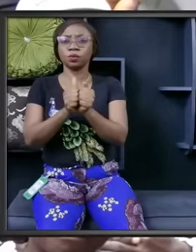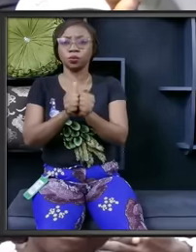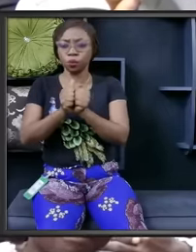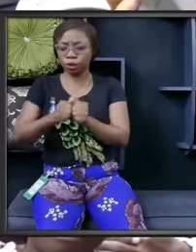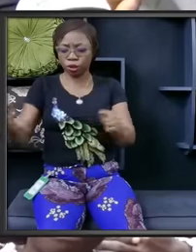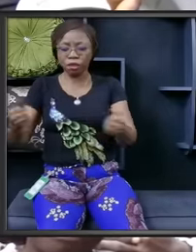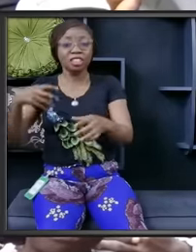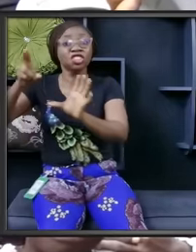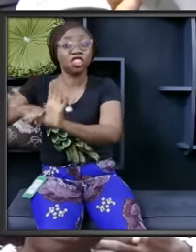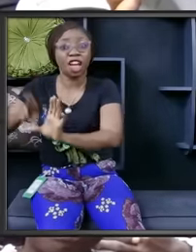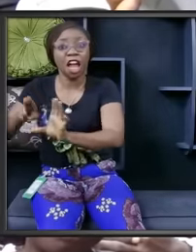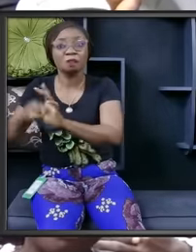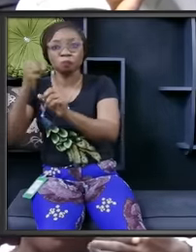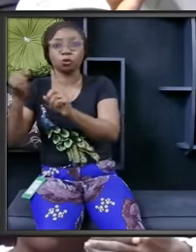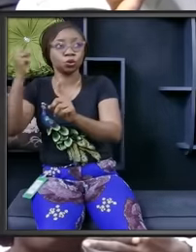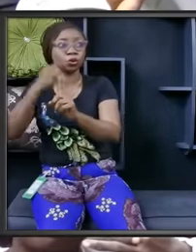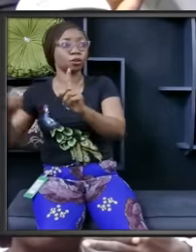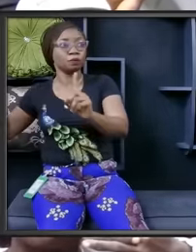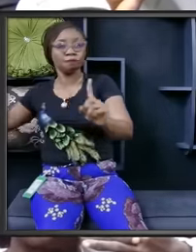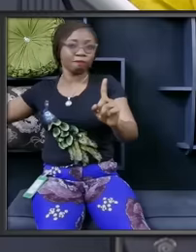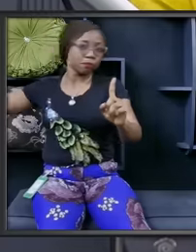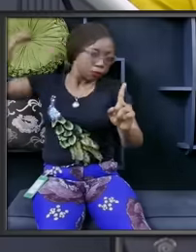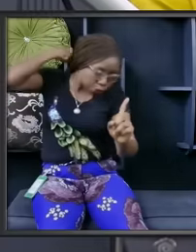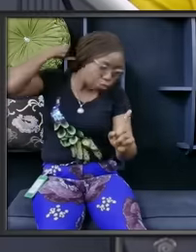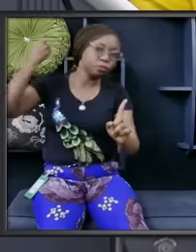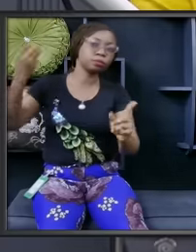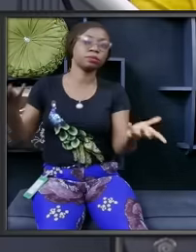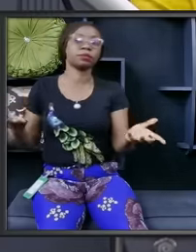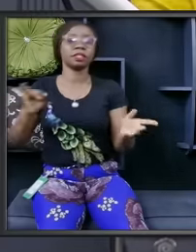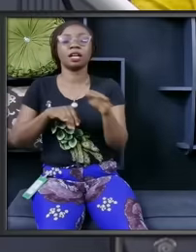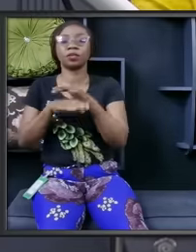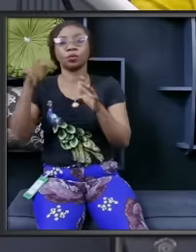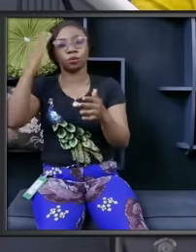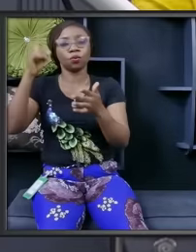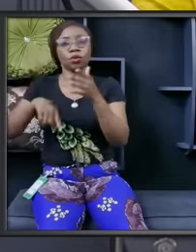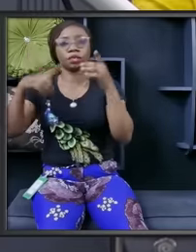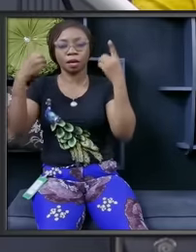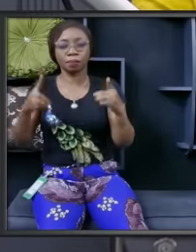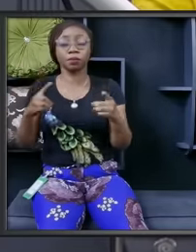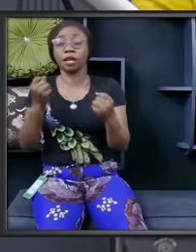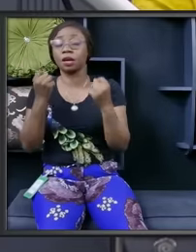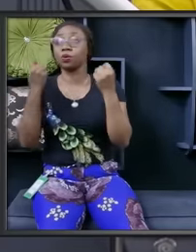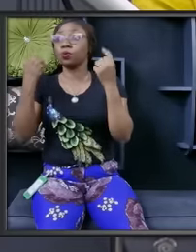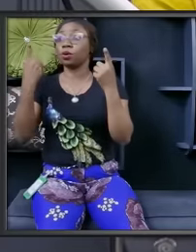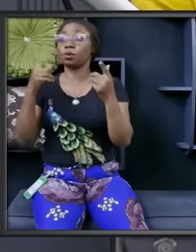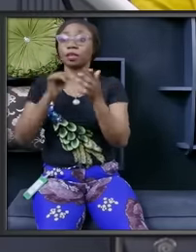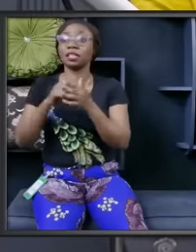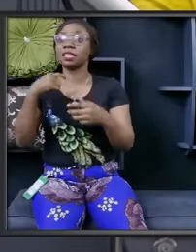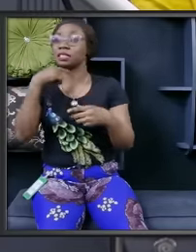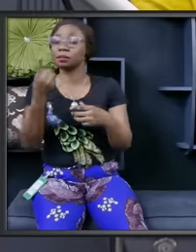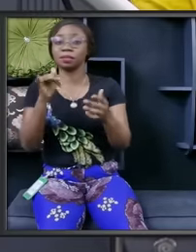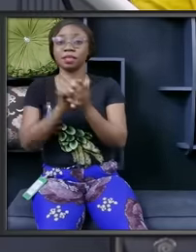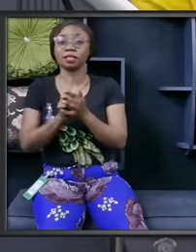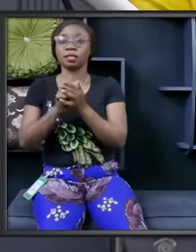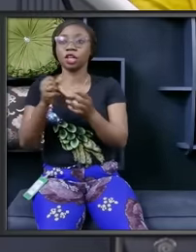Now he pick on, knock me for this place. For back of your neck. I don't even know what thing happened. Now the time where I wake, now they tell me, say, now nah, size